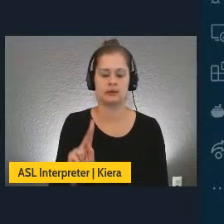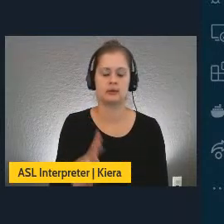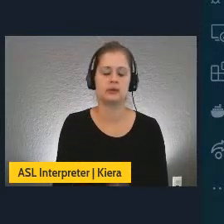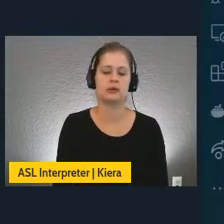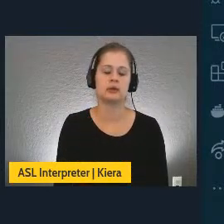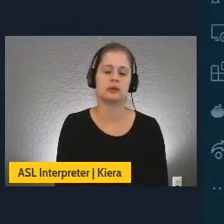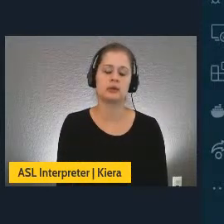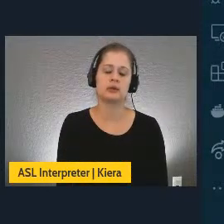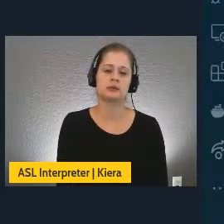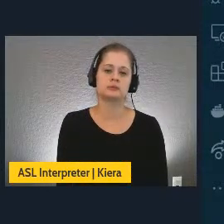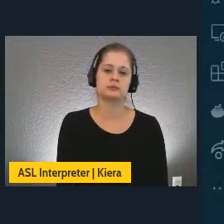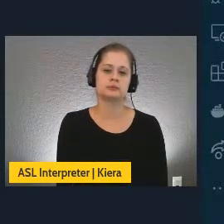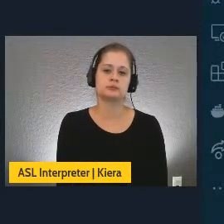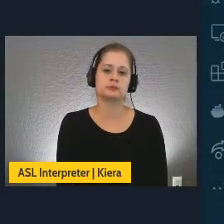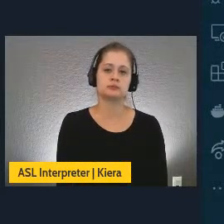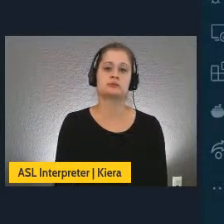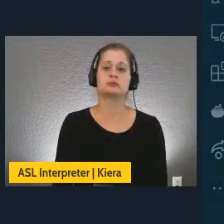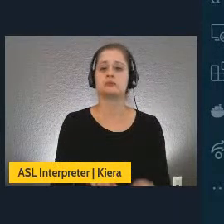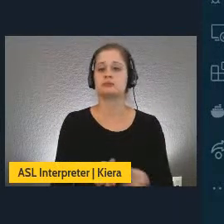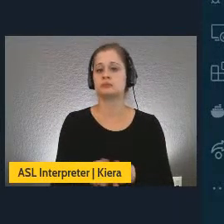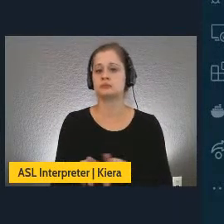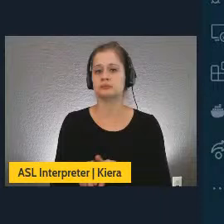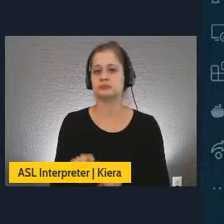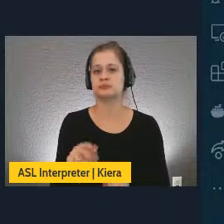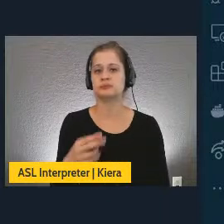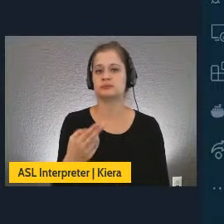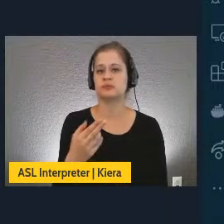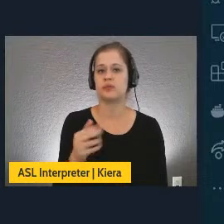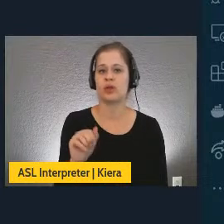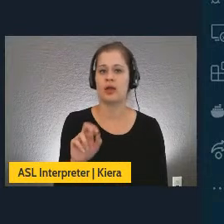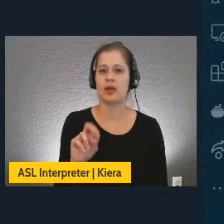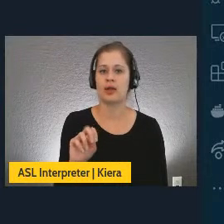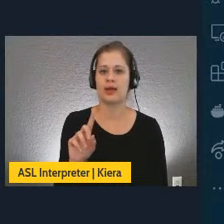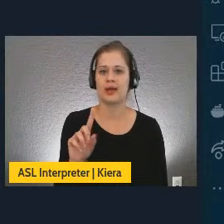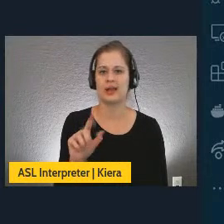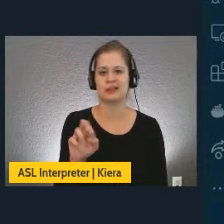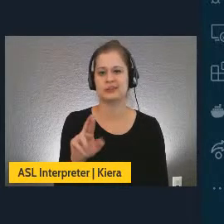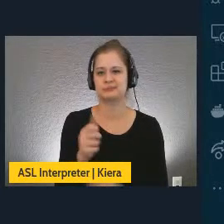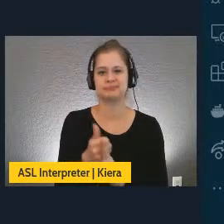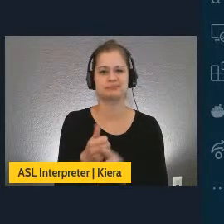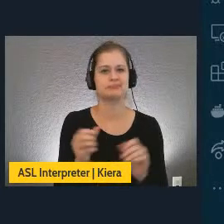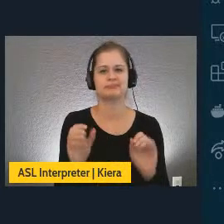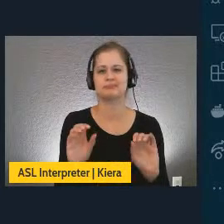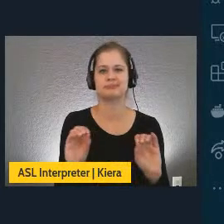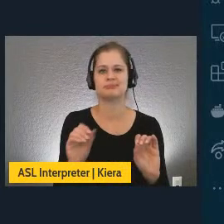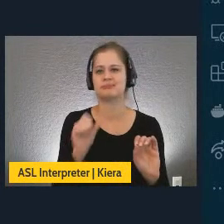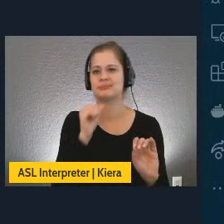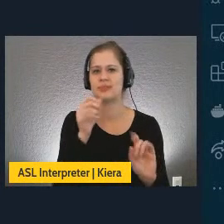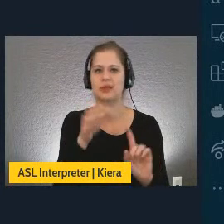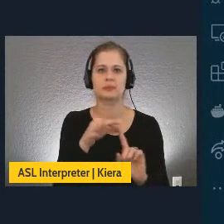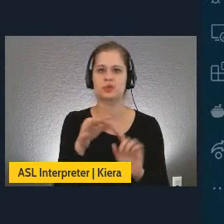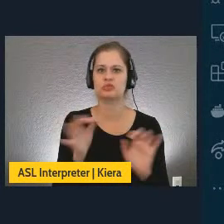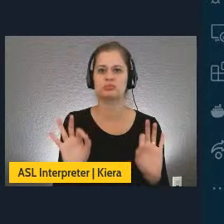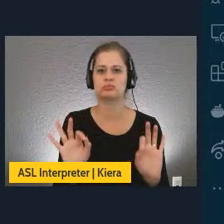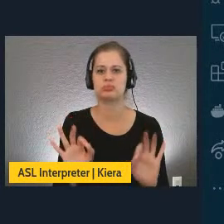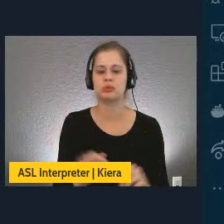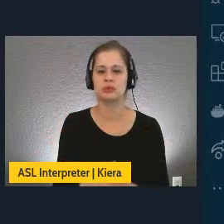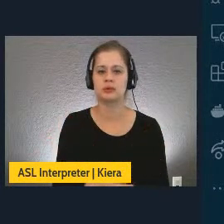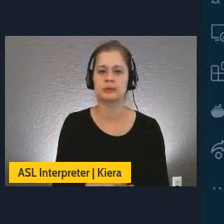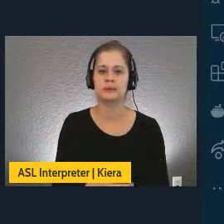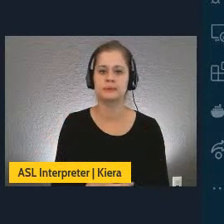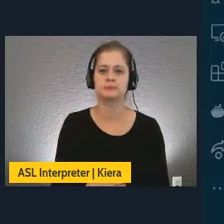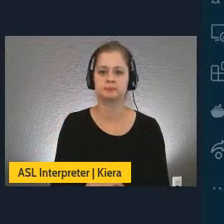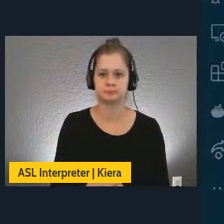Also, the handler itself is nothing special, just a quick glance at it. So this is the handler for